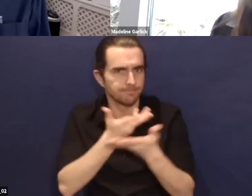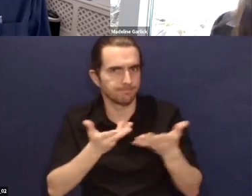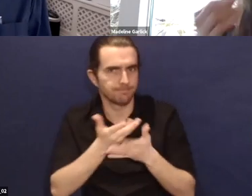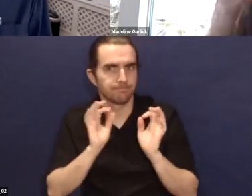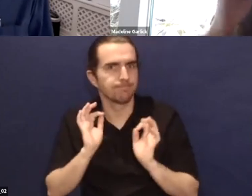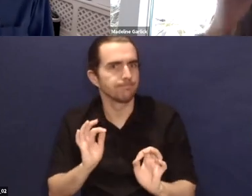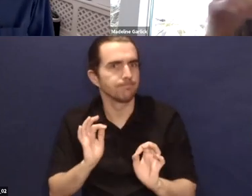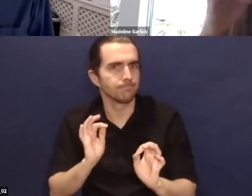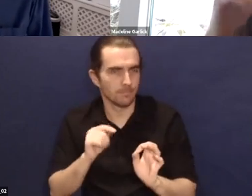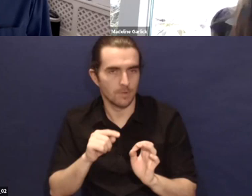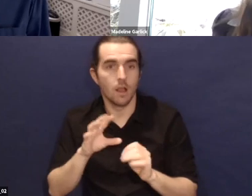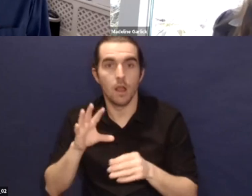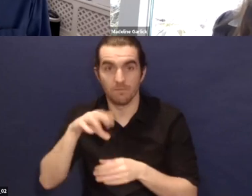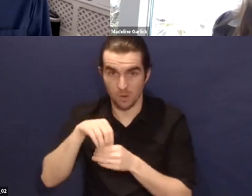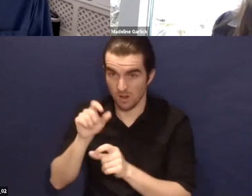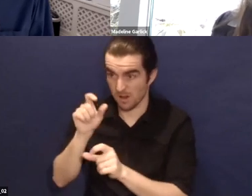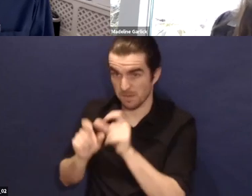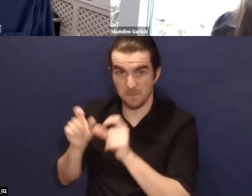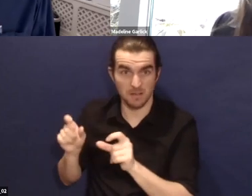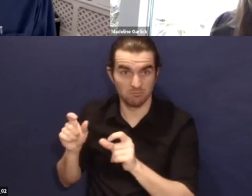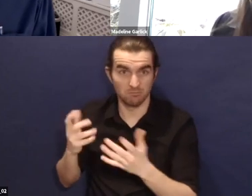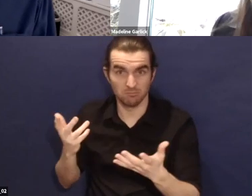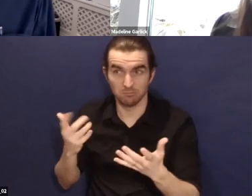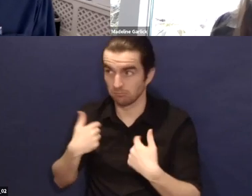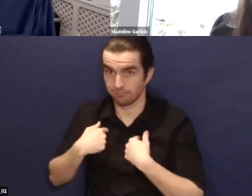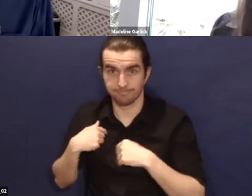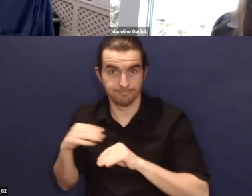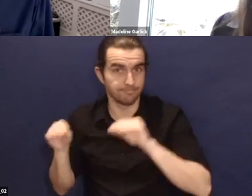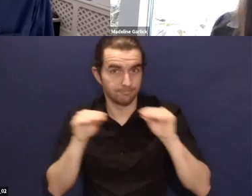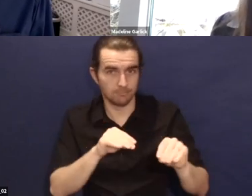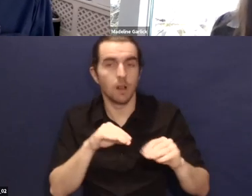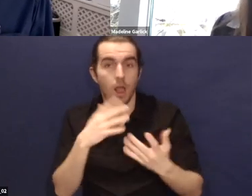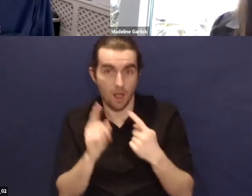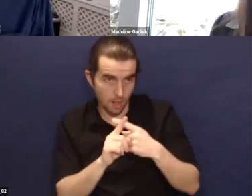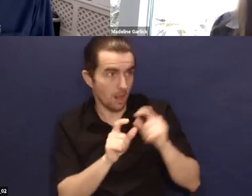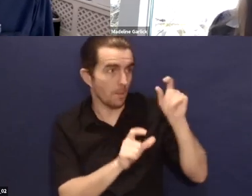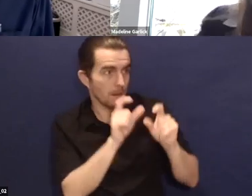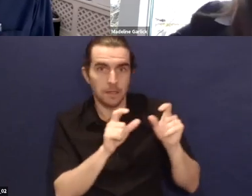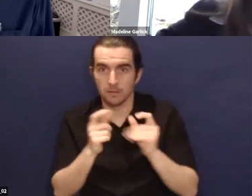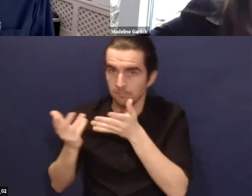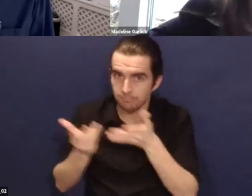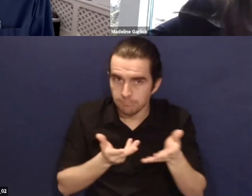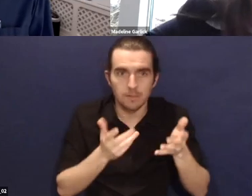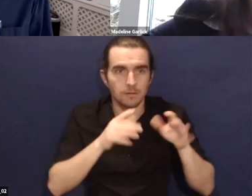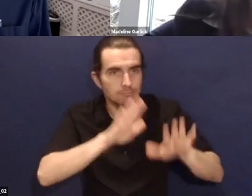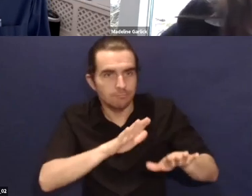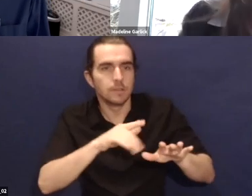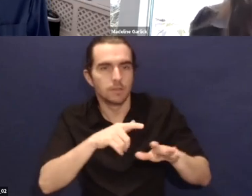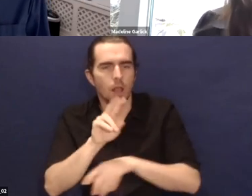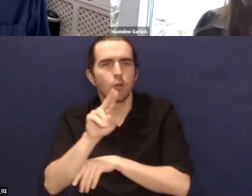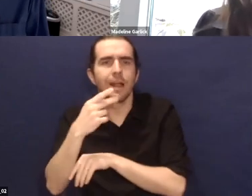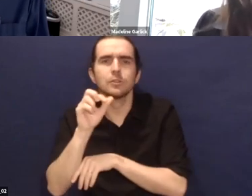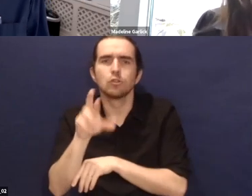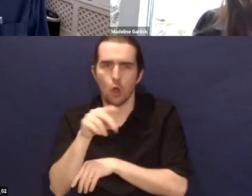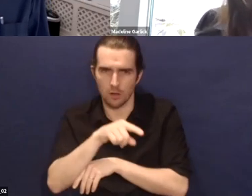we have UNHCR, which in many circumstances has lead responsibility for the Global Protection Cluster, as well as for camp coordination